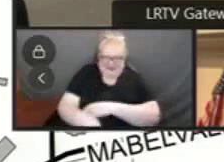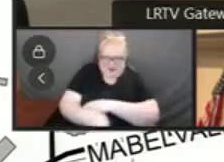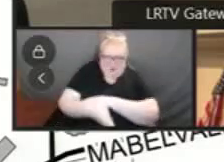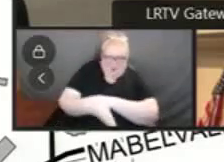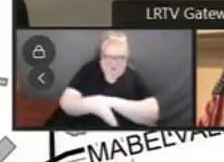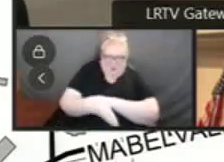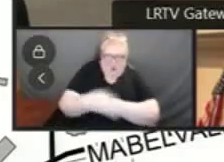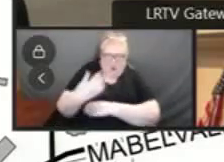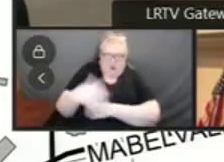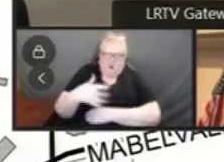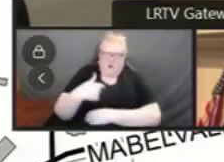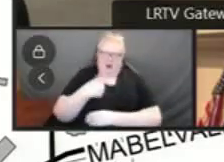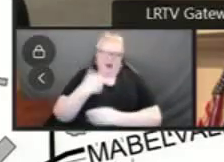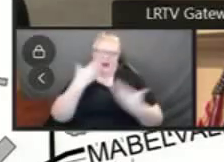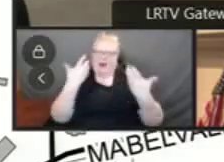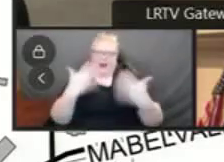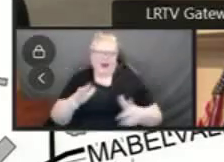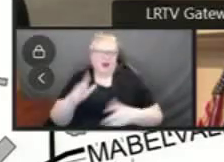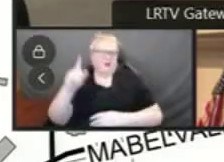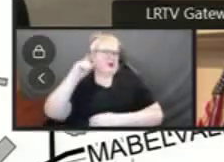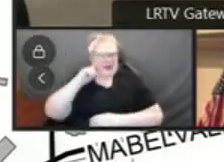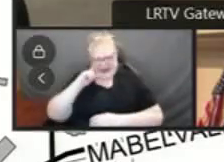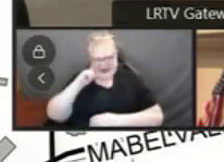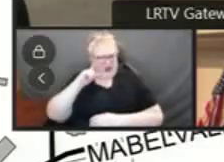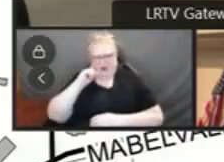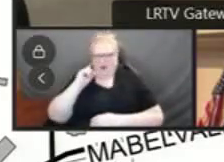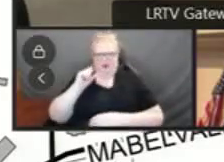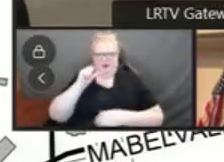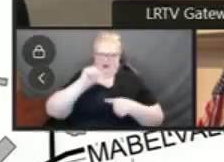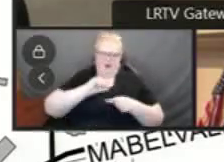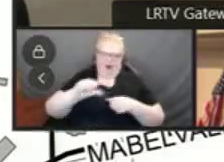thing I'd want to hear is mixing concrete.